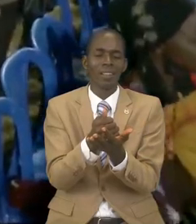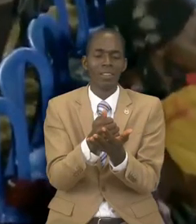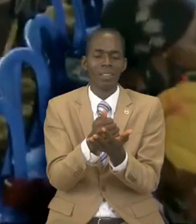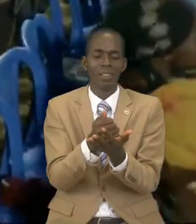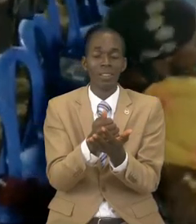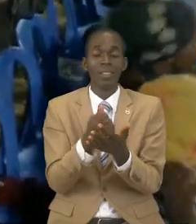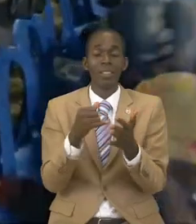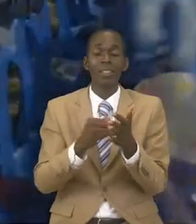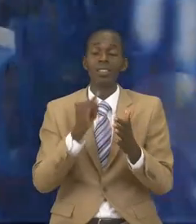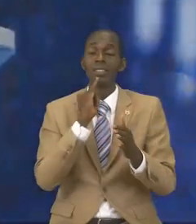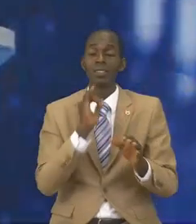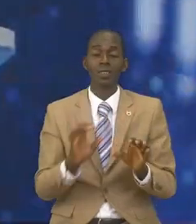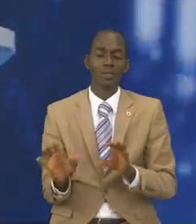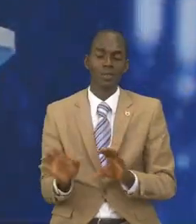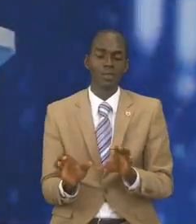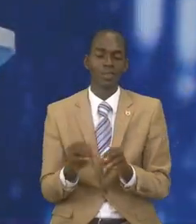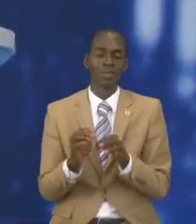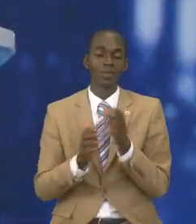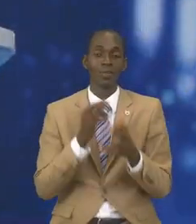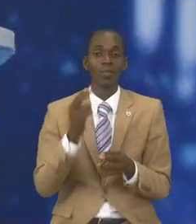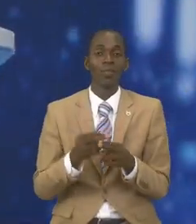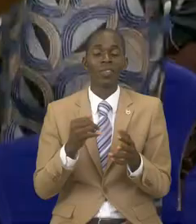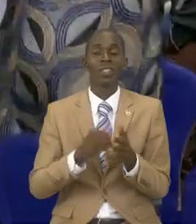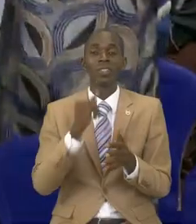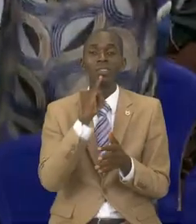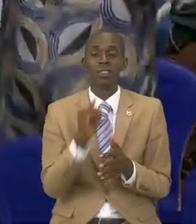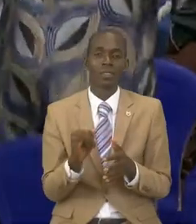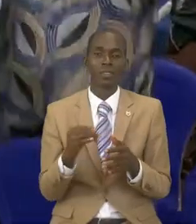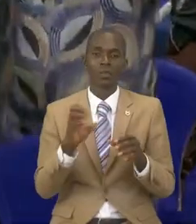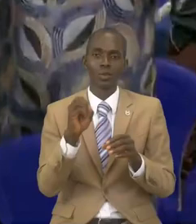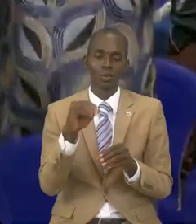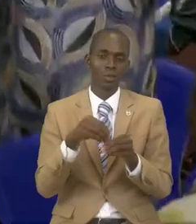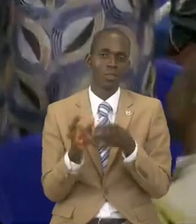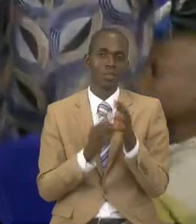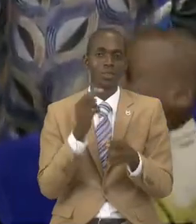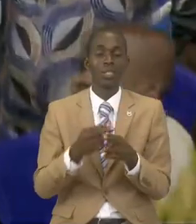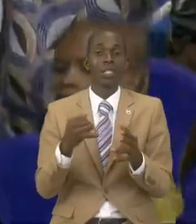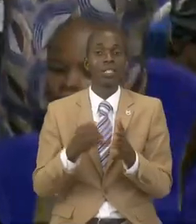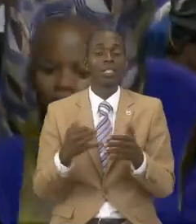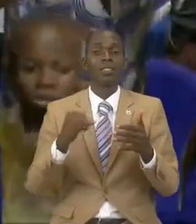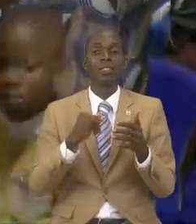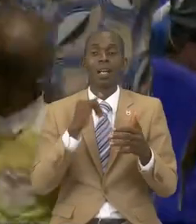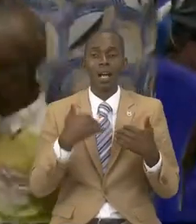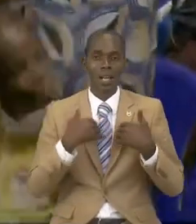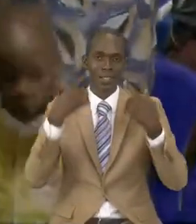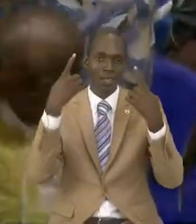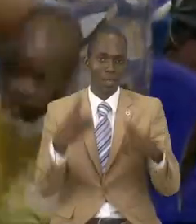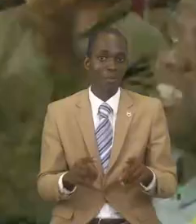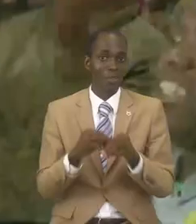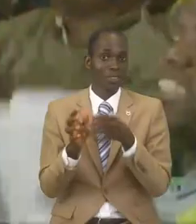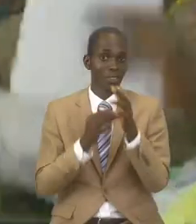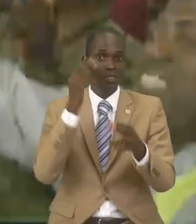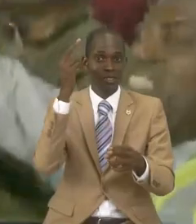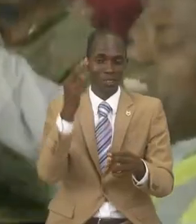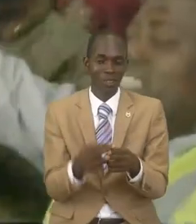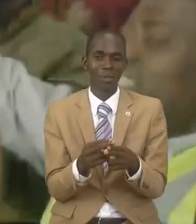It is done. I said it is done. I said it is